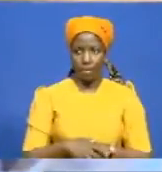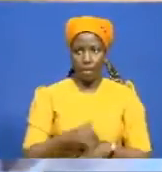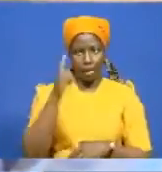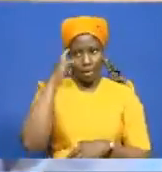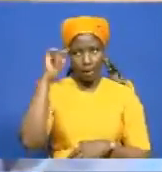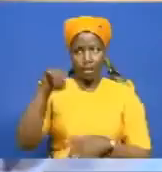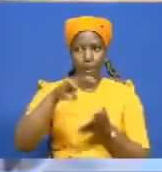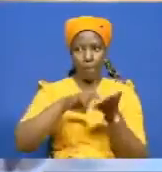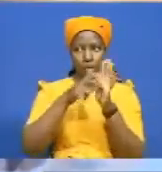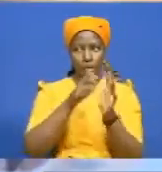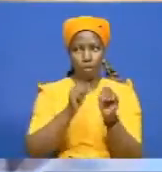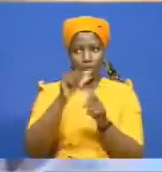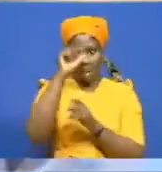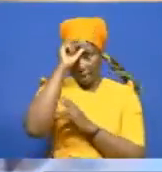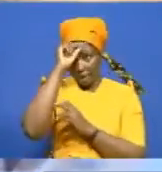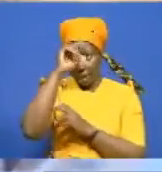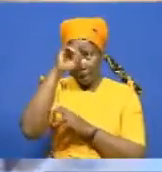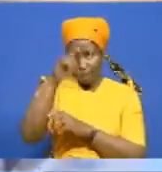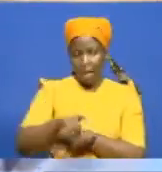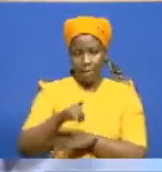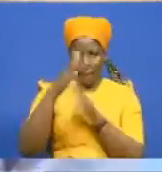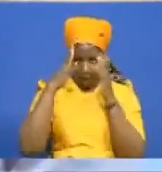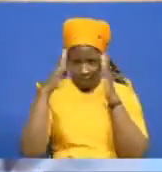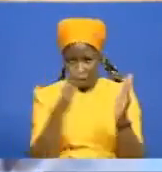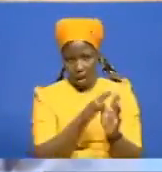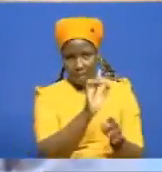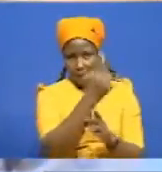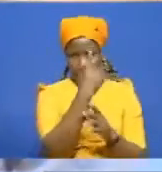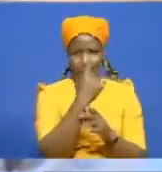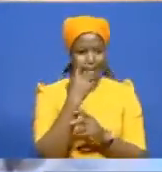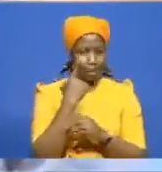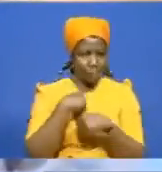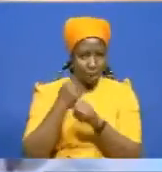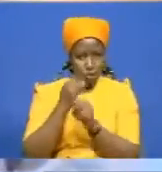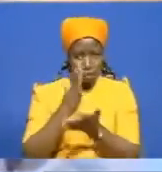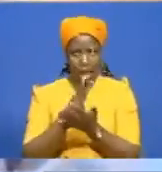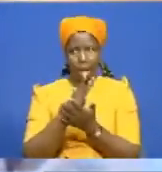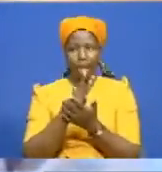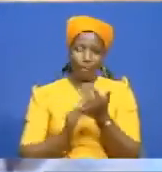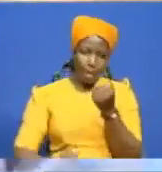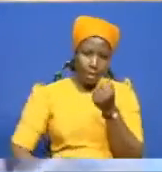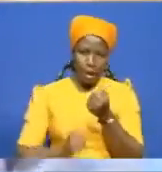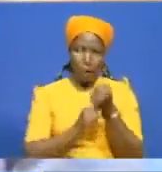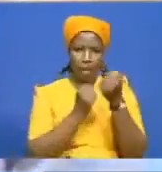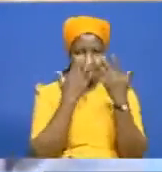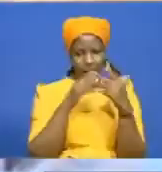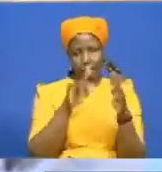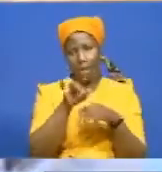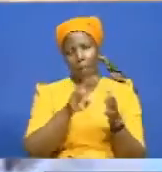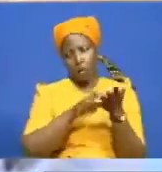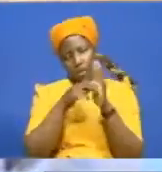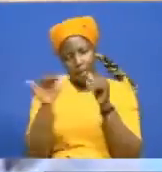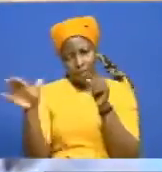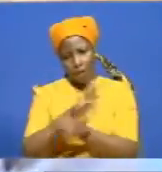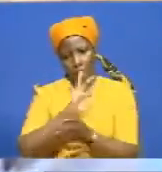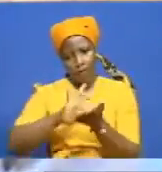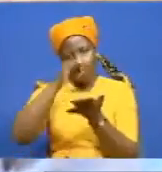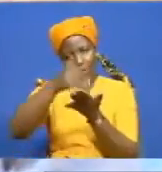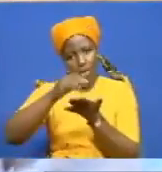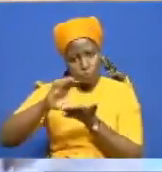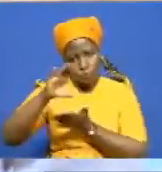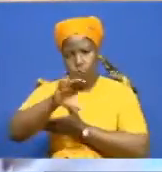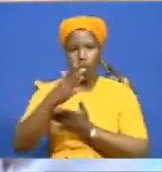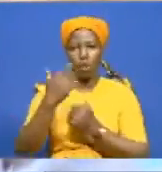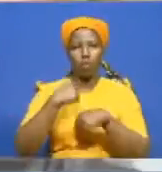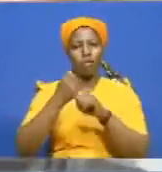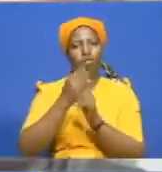that government has to prioritize and see to it that they are supported and the project is fully funded so that it can